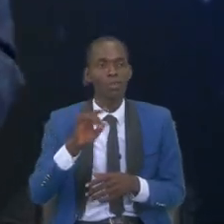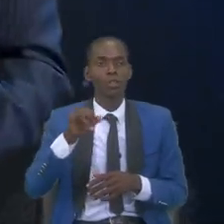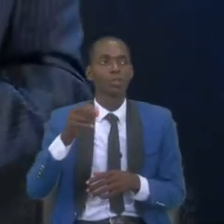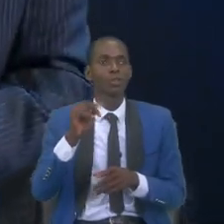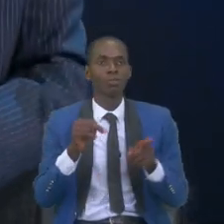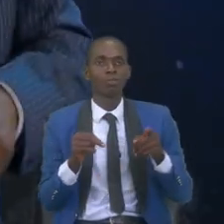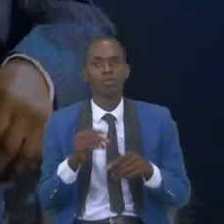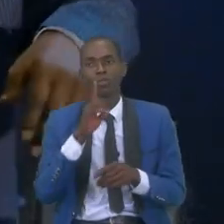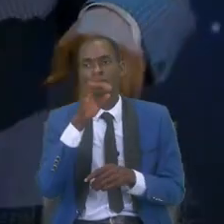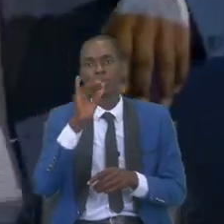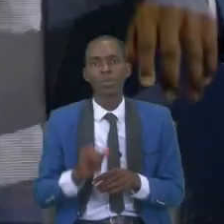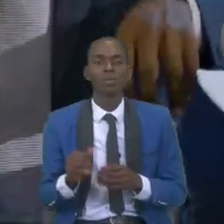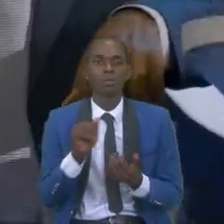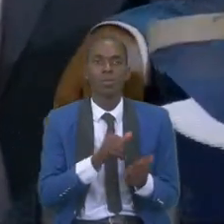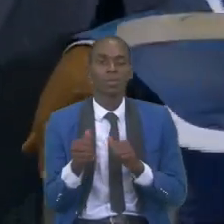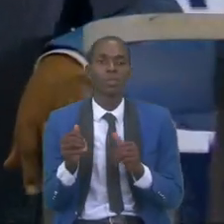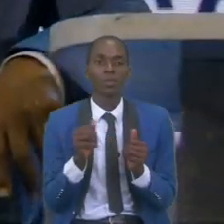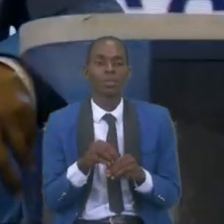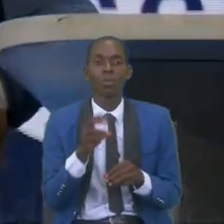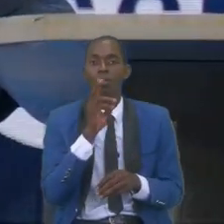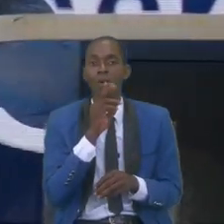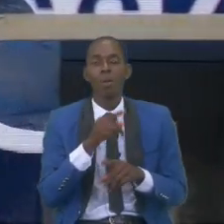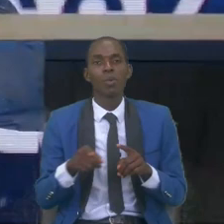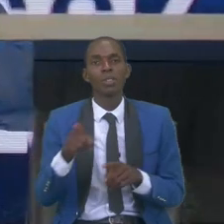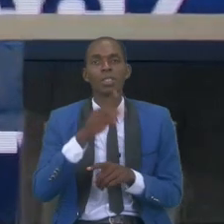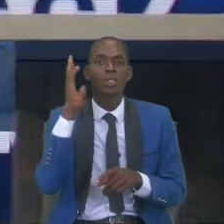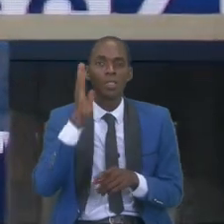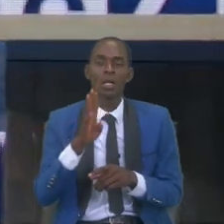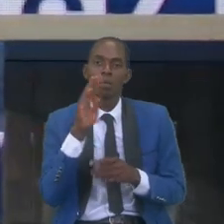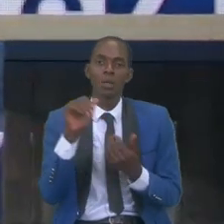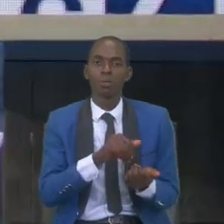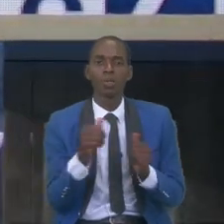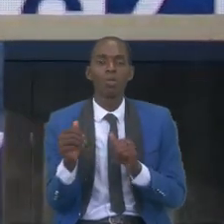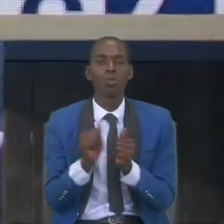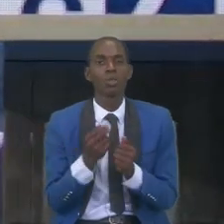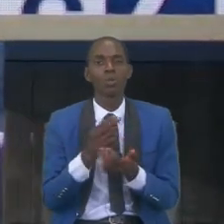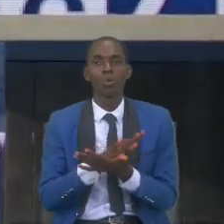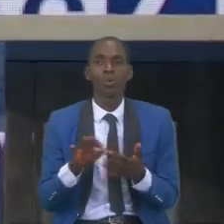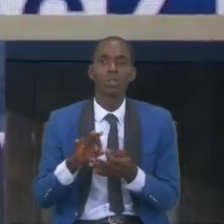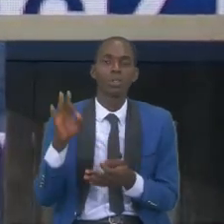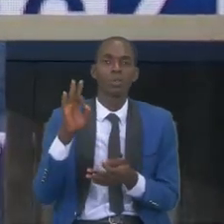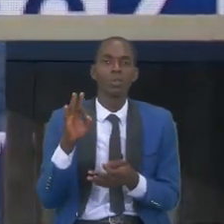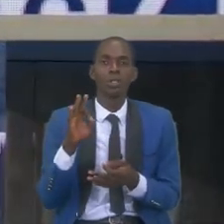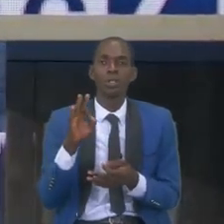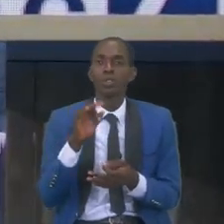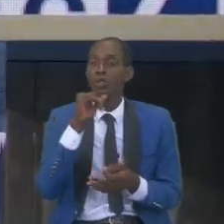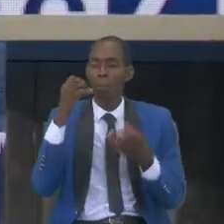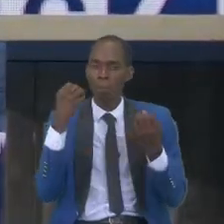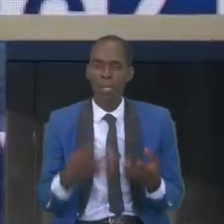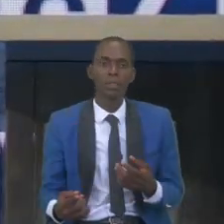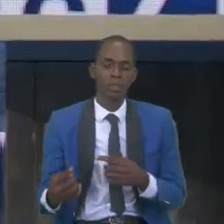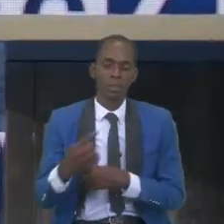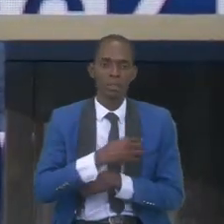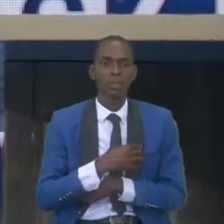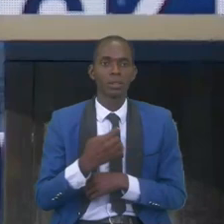baptized with water, but ye shall be baptized with the Holy Ghost not many days hence. Verse